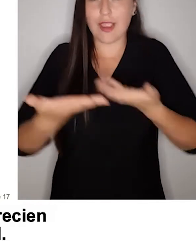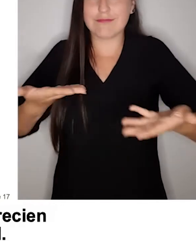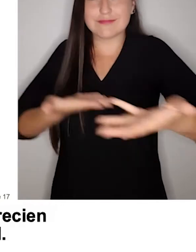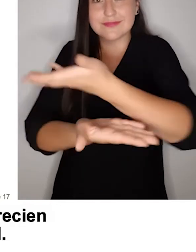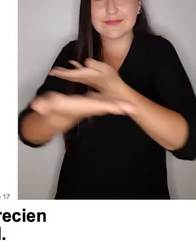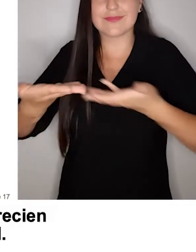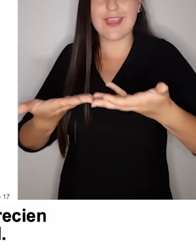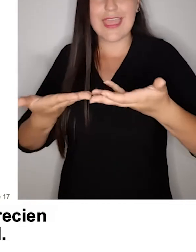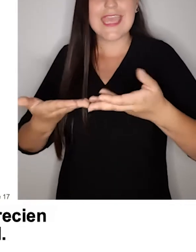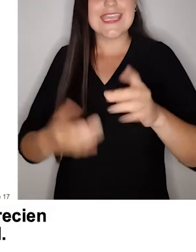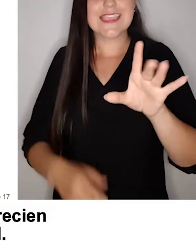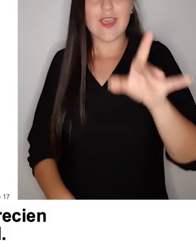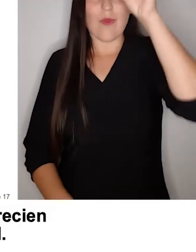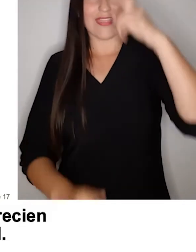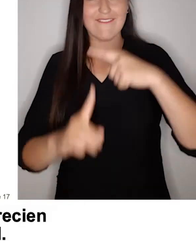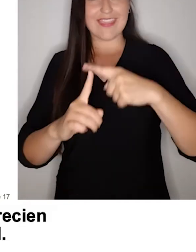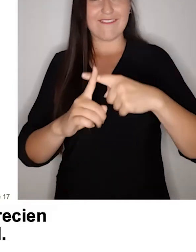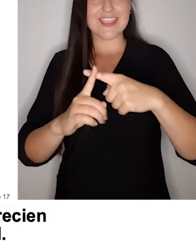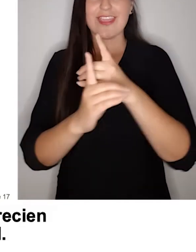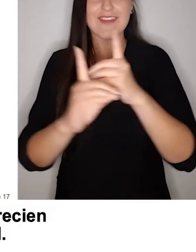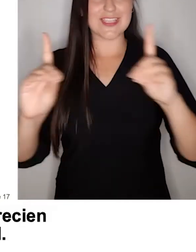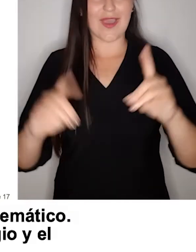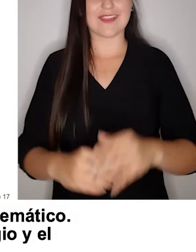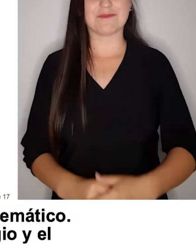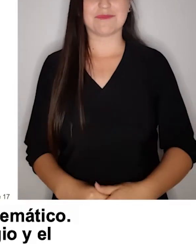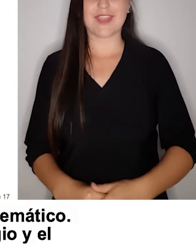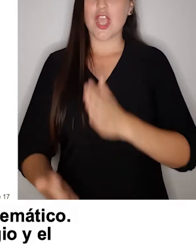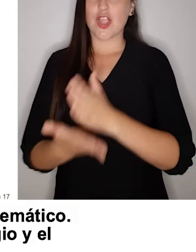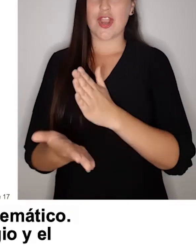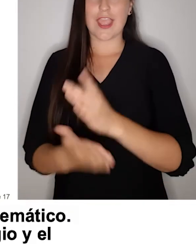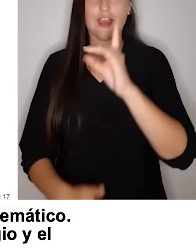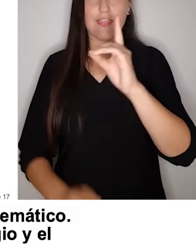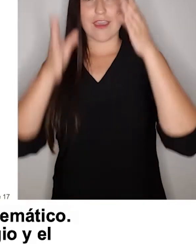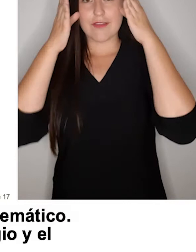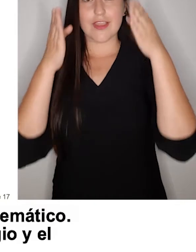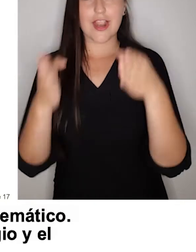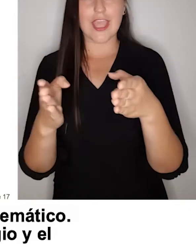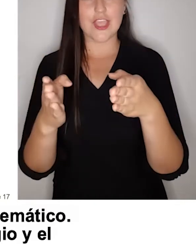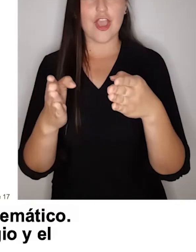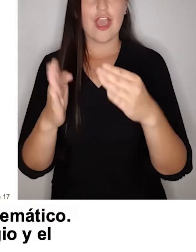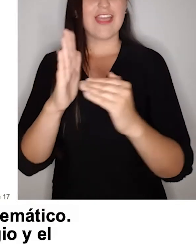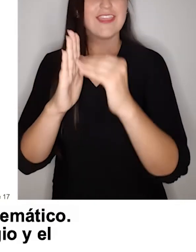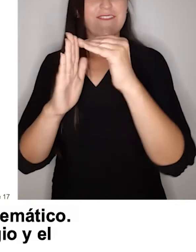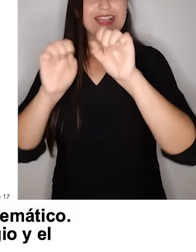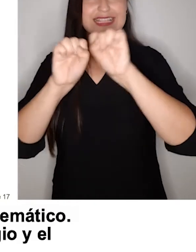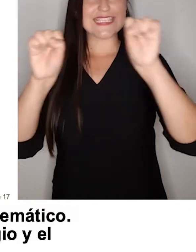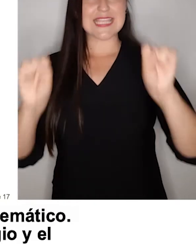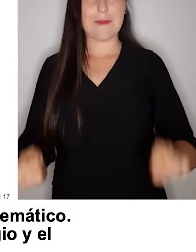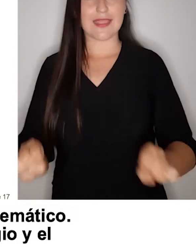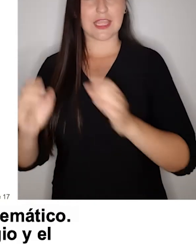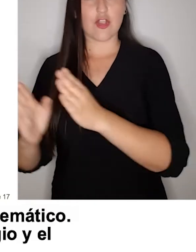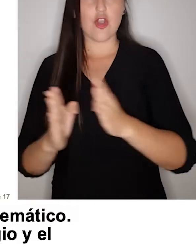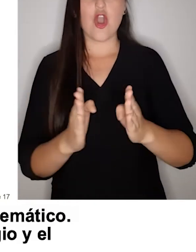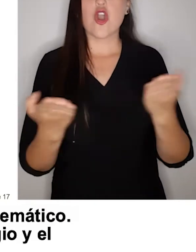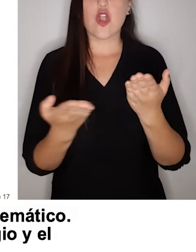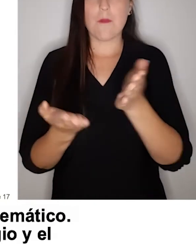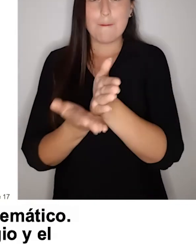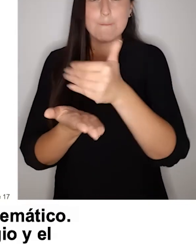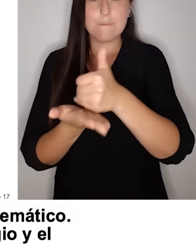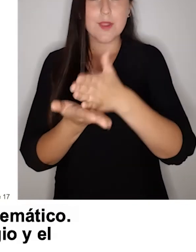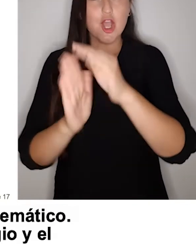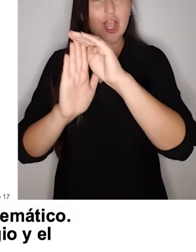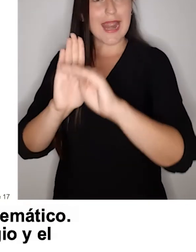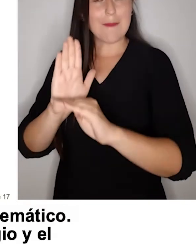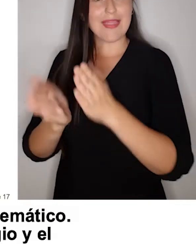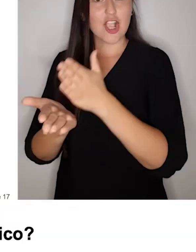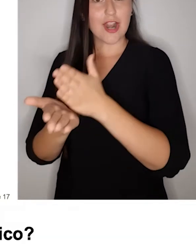the benefits of diversity. School D focused on more on the systematic level. How can the